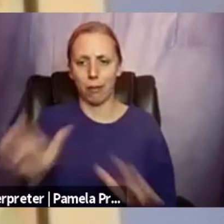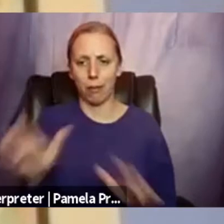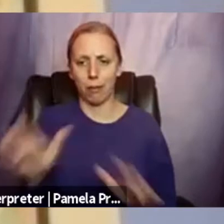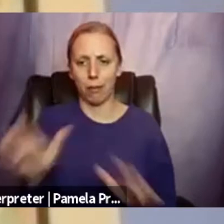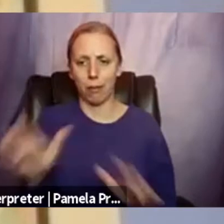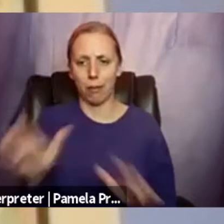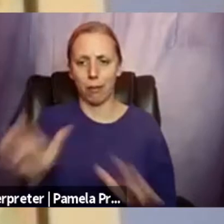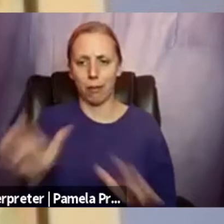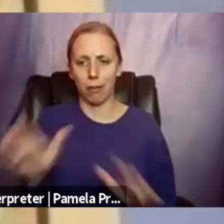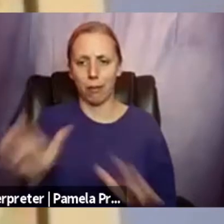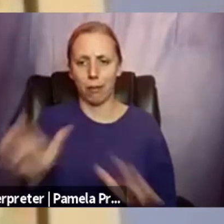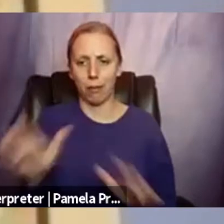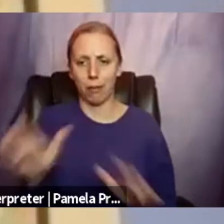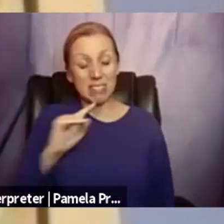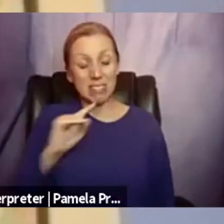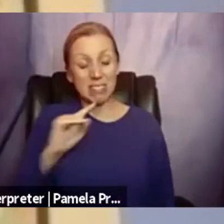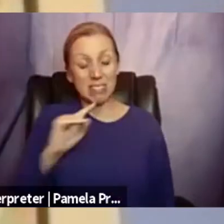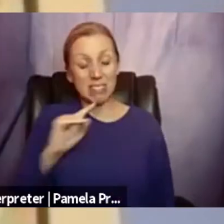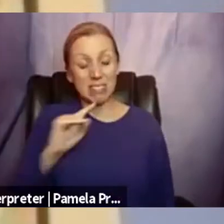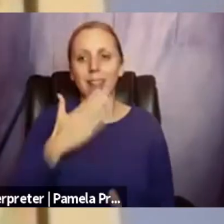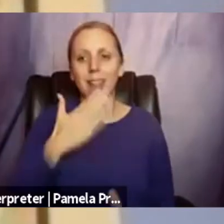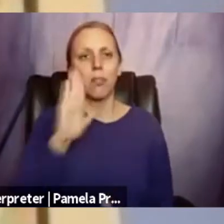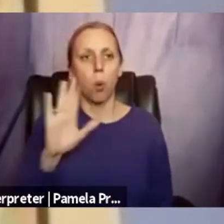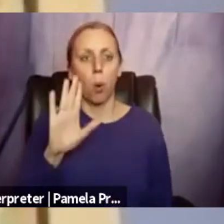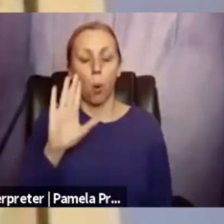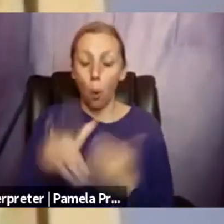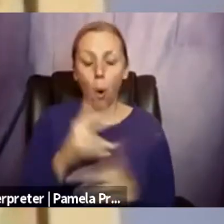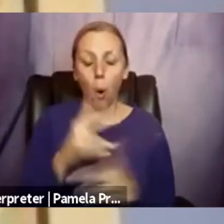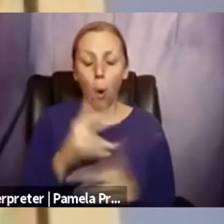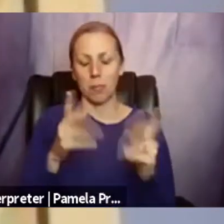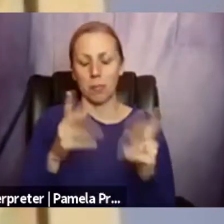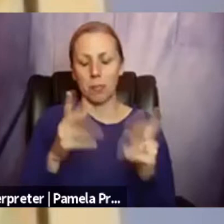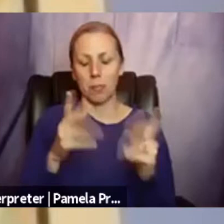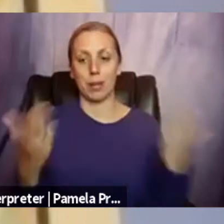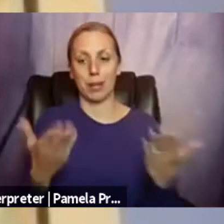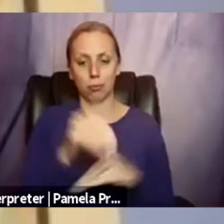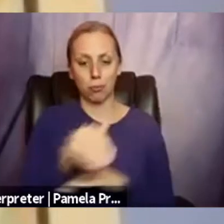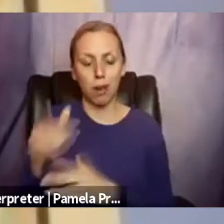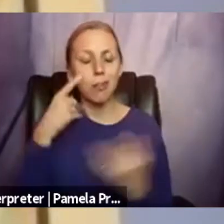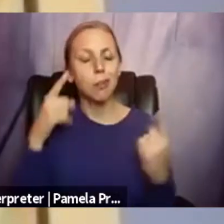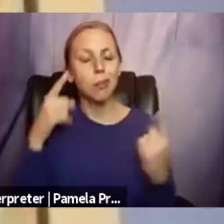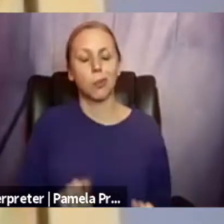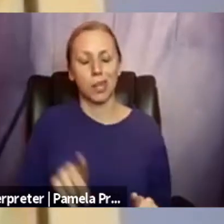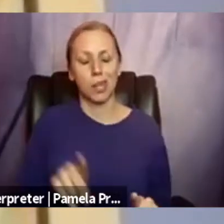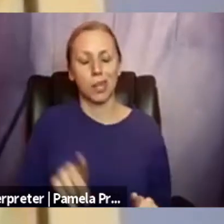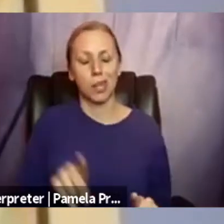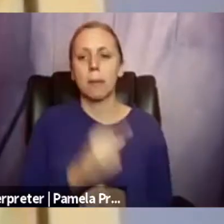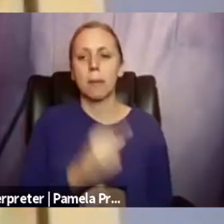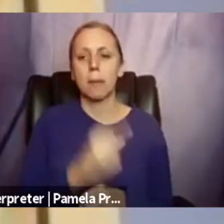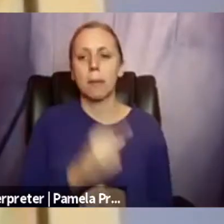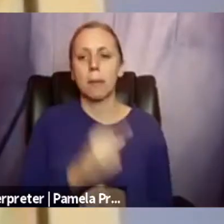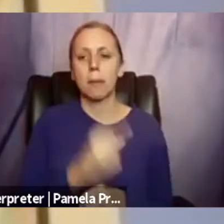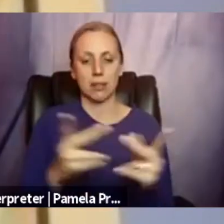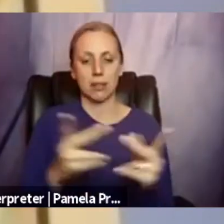We thank you for your collective agreement in these guidelines to ensure that our space remains generative for and respectful